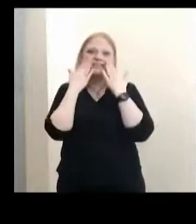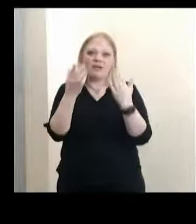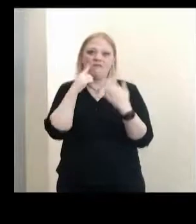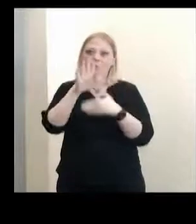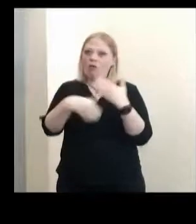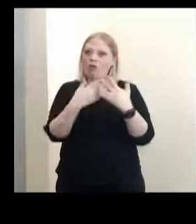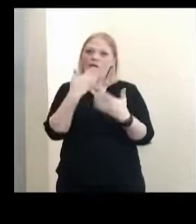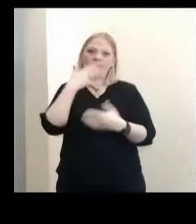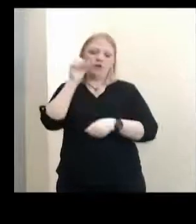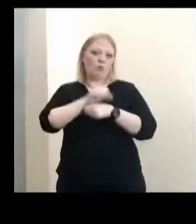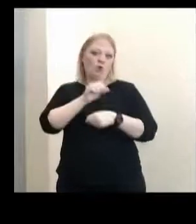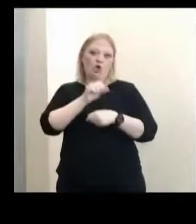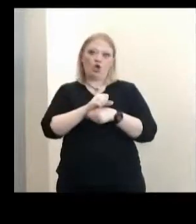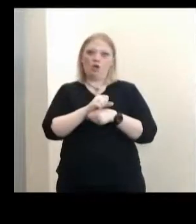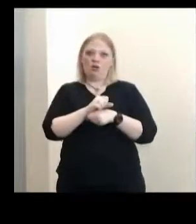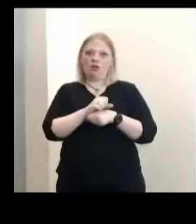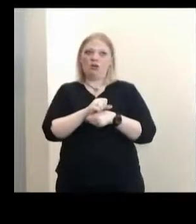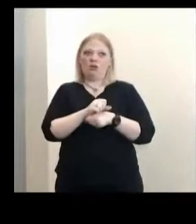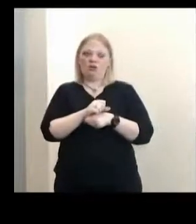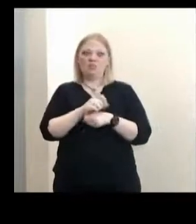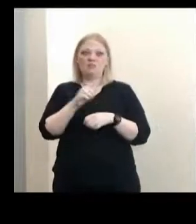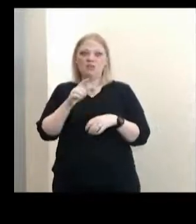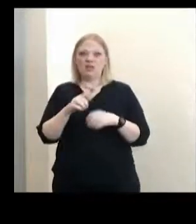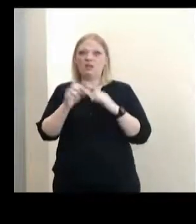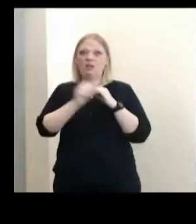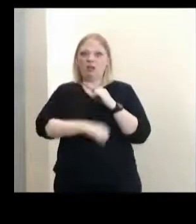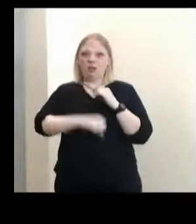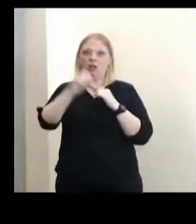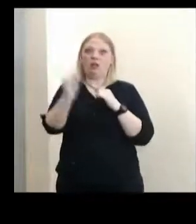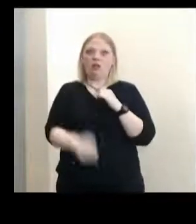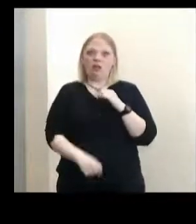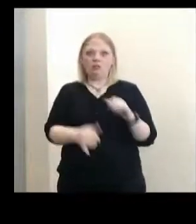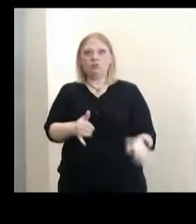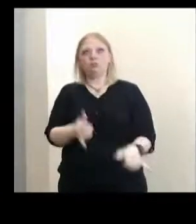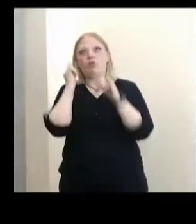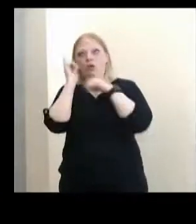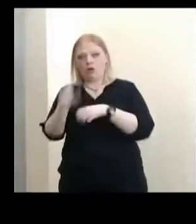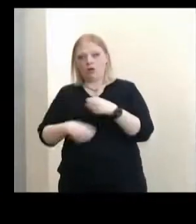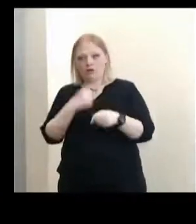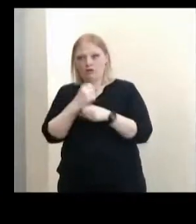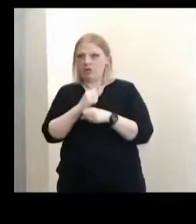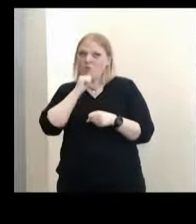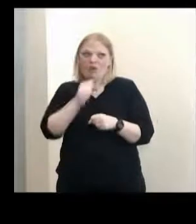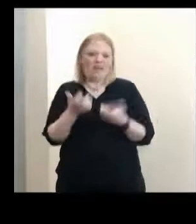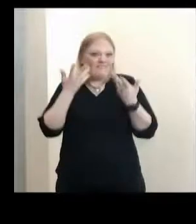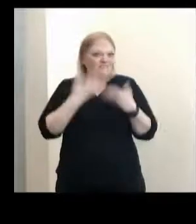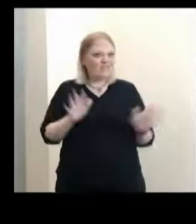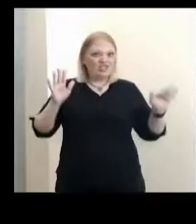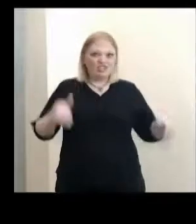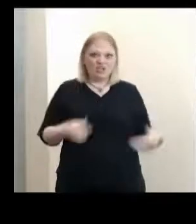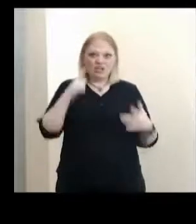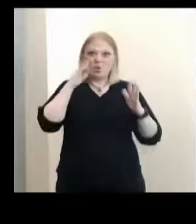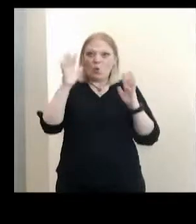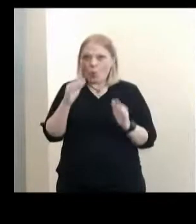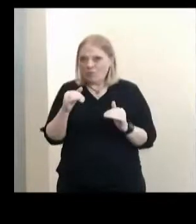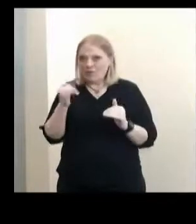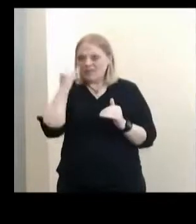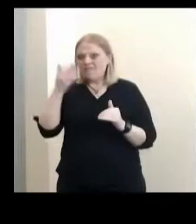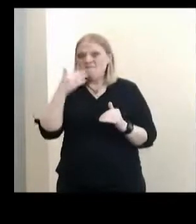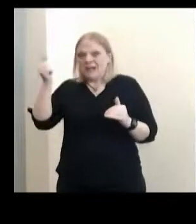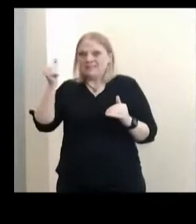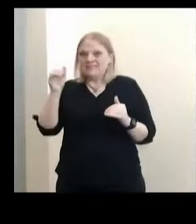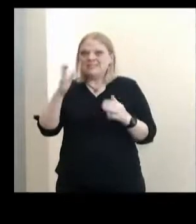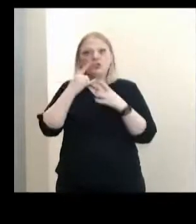work. It's been a long year. We're not out of the woods yet, and hopefully if we continue to do our best by masking up and